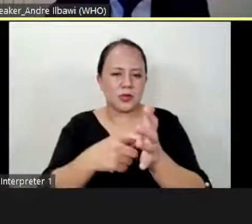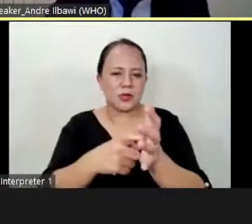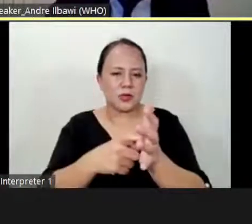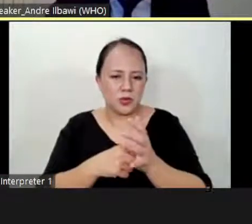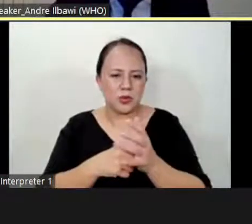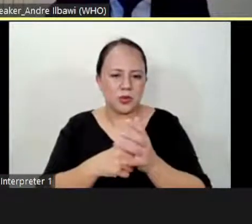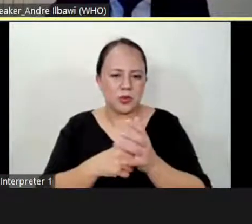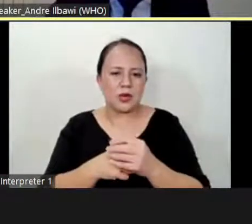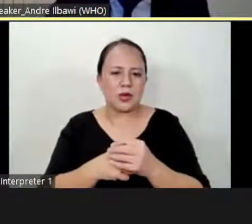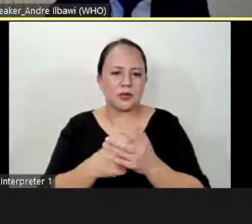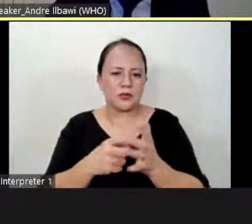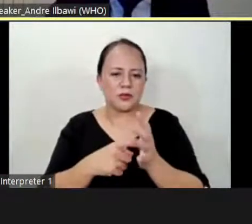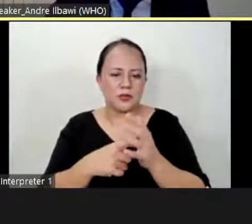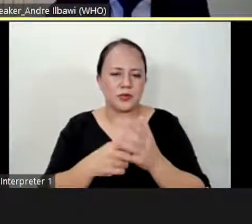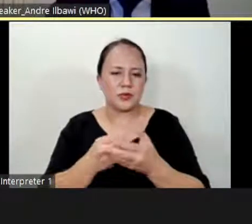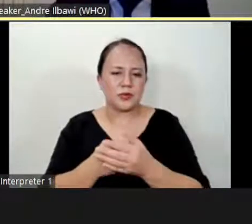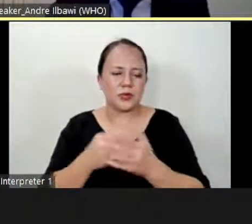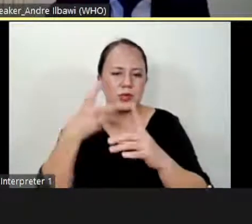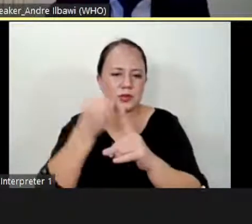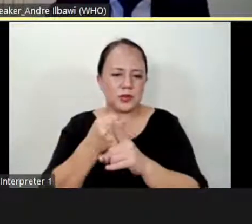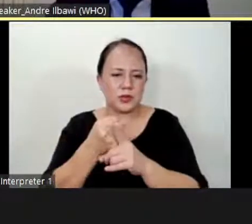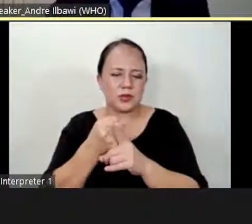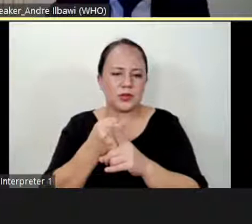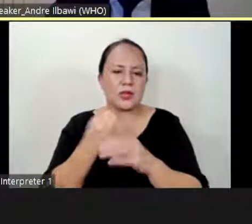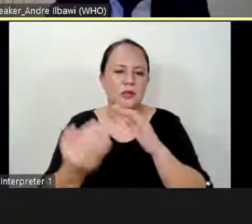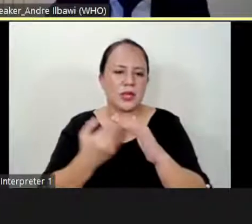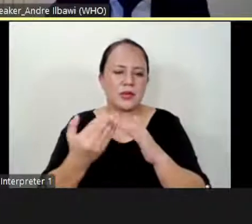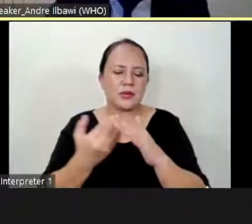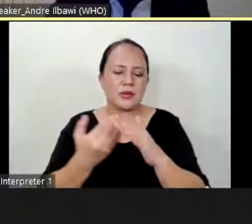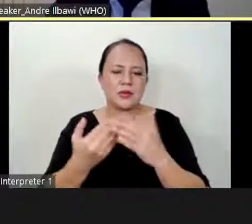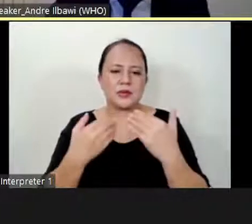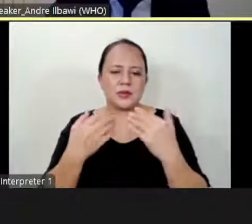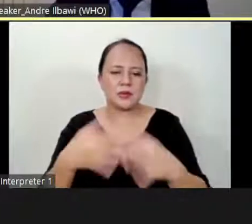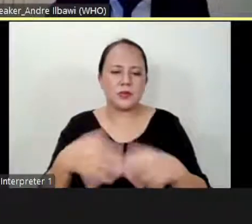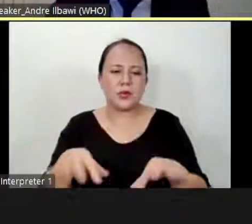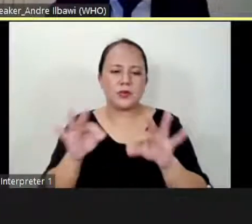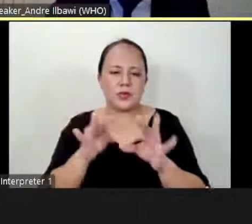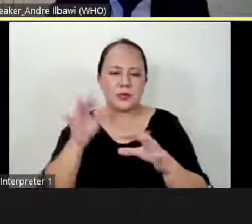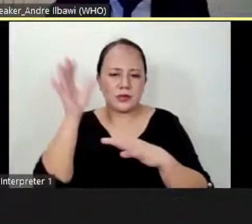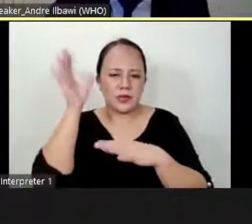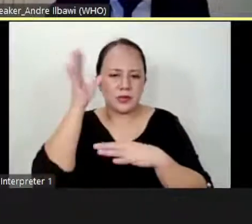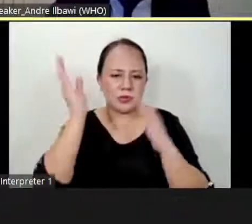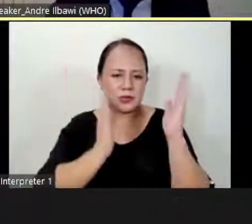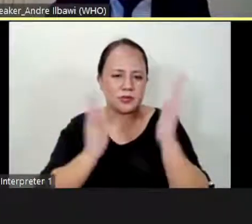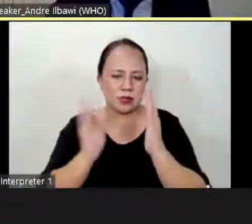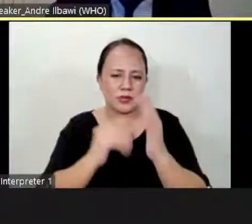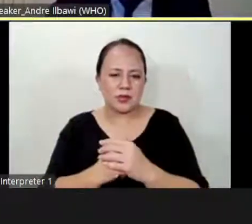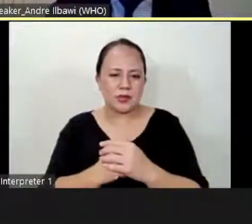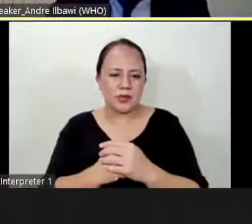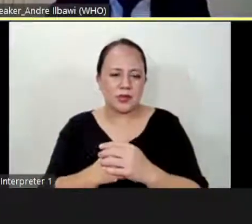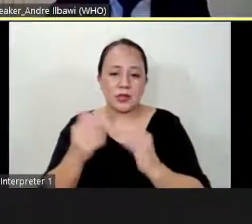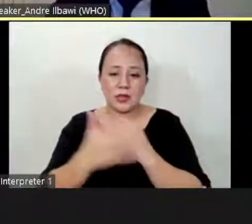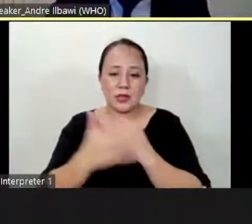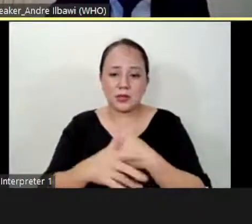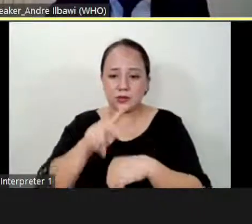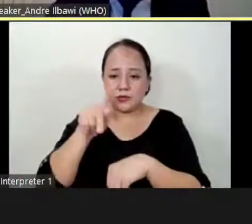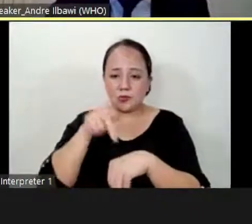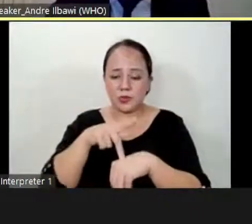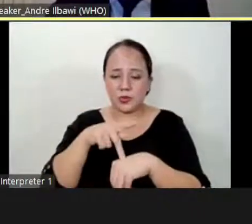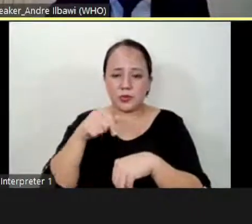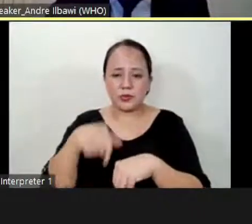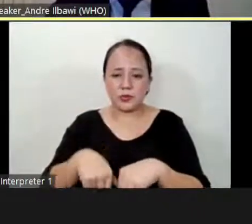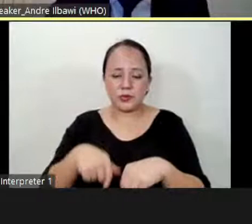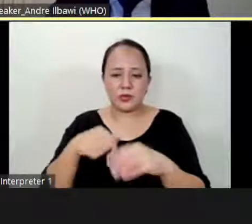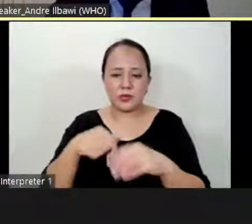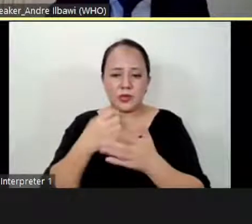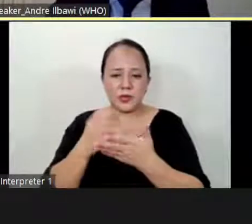is required for us to achieve a basic set of essential cancer services. In a country like the Philippines, general government expenditure